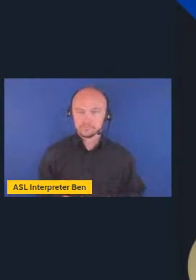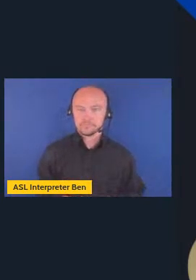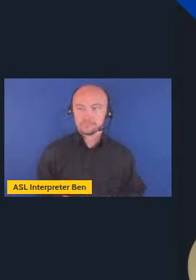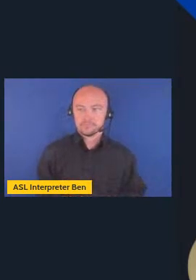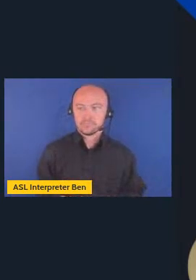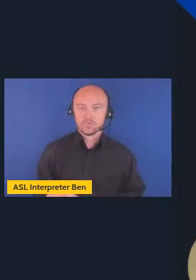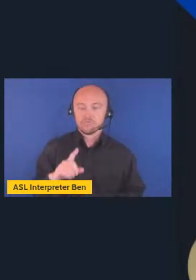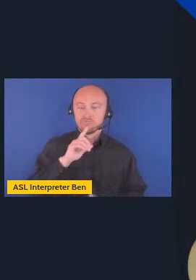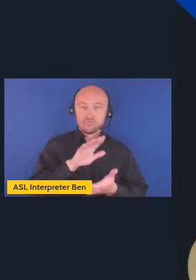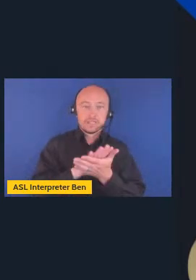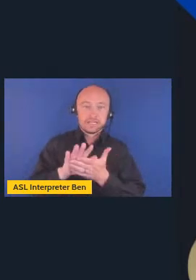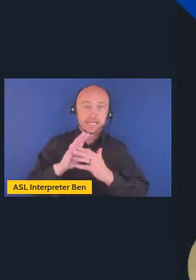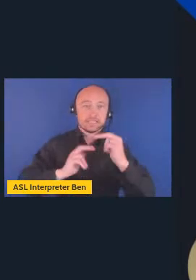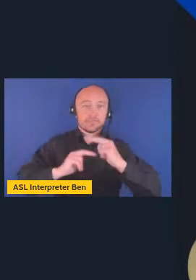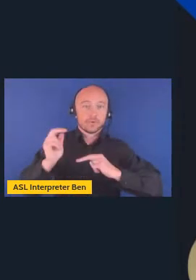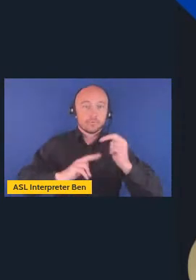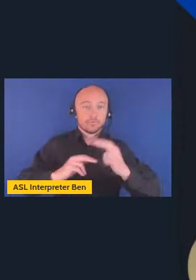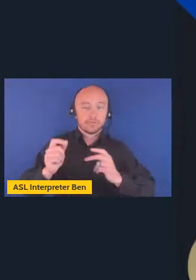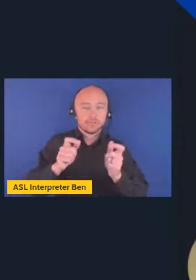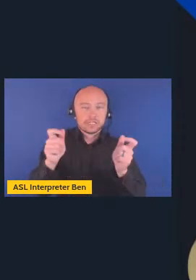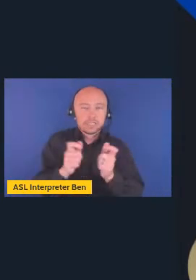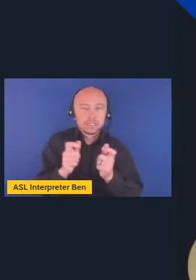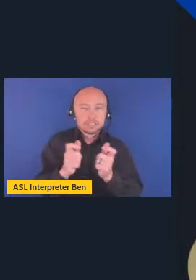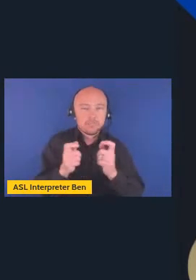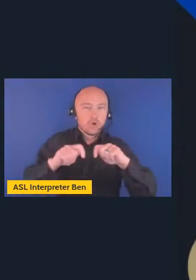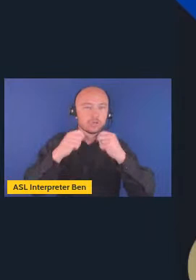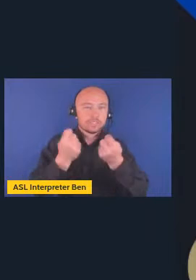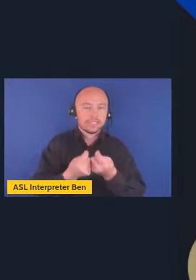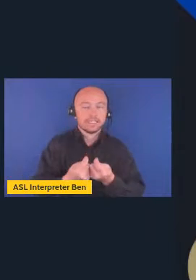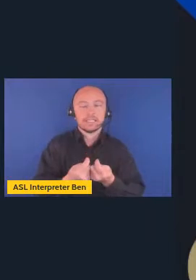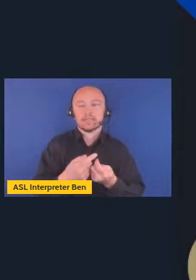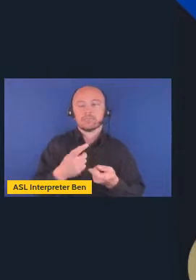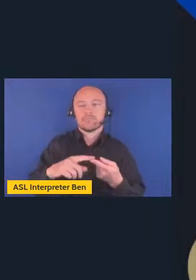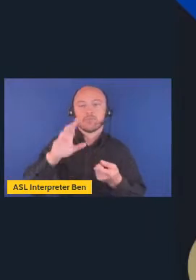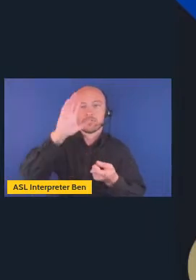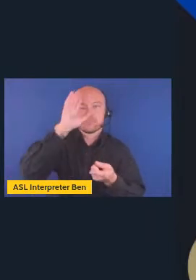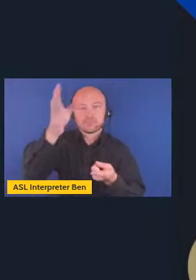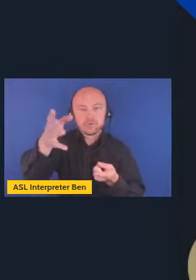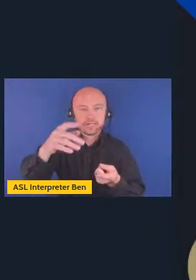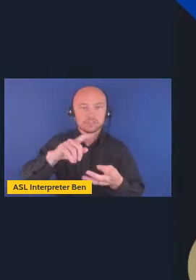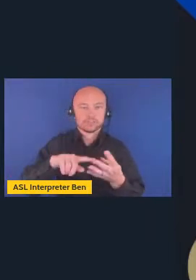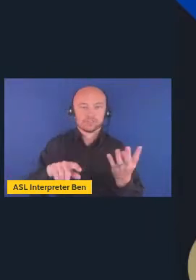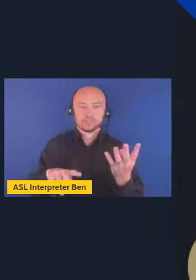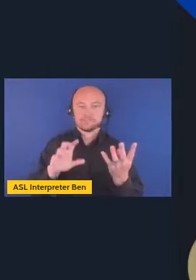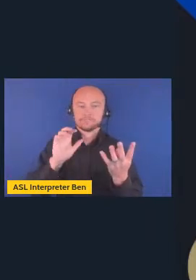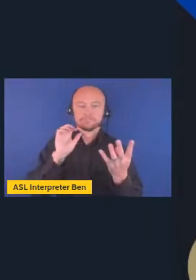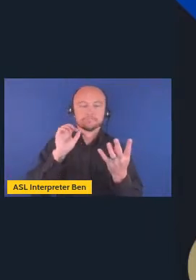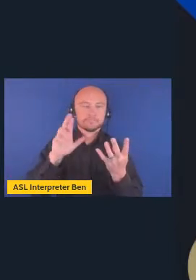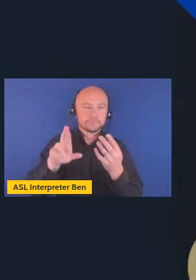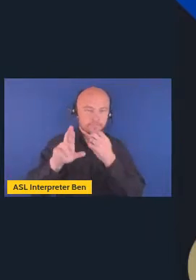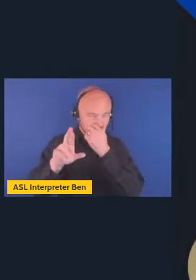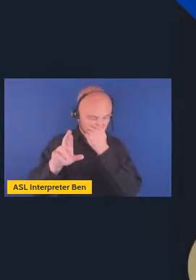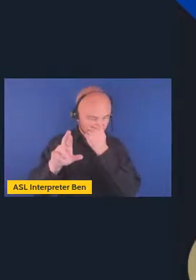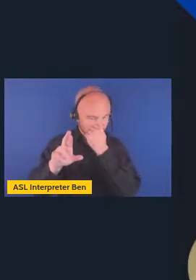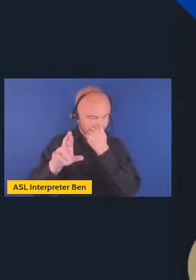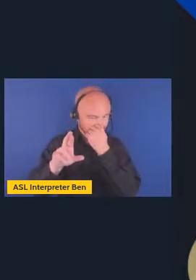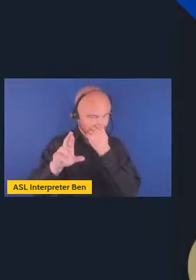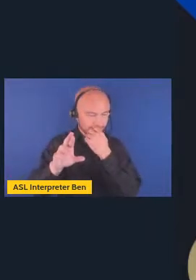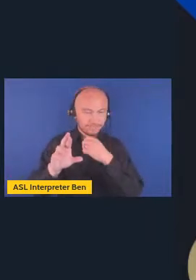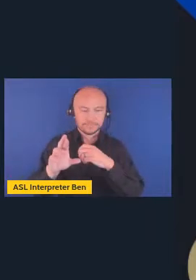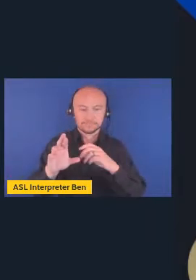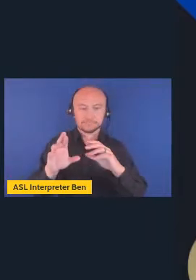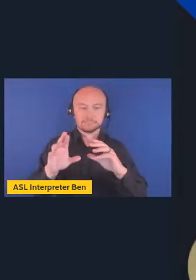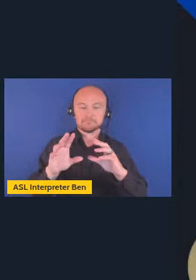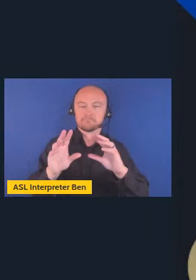building prototypes, when you have a small team, or when you want to provide the